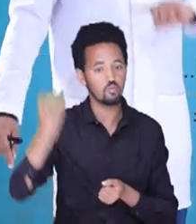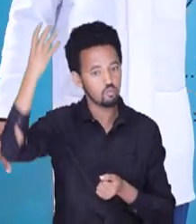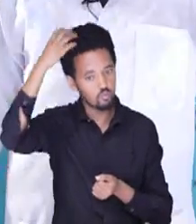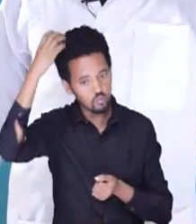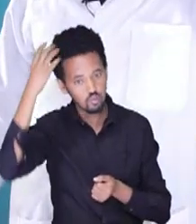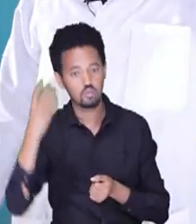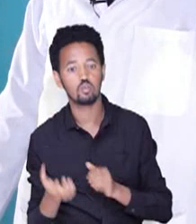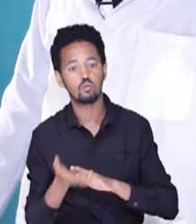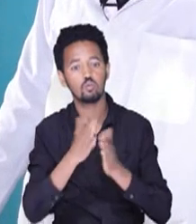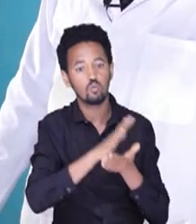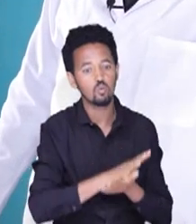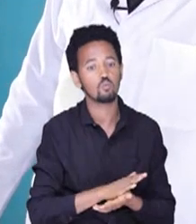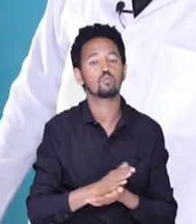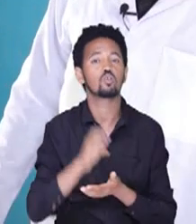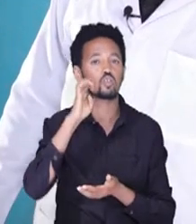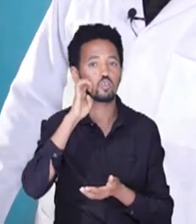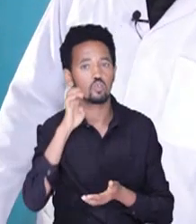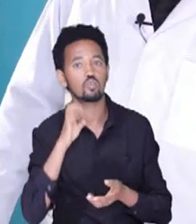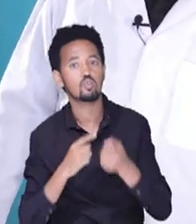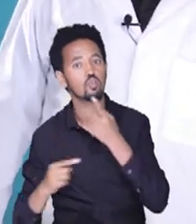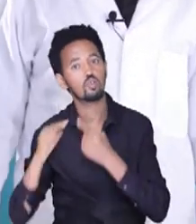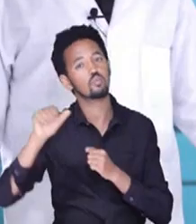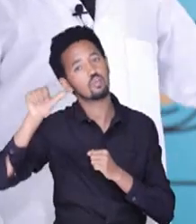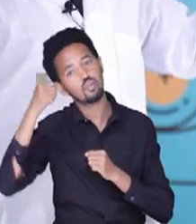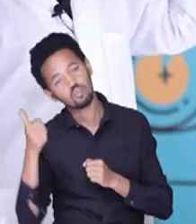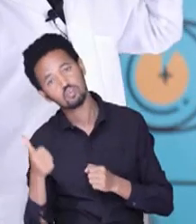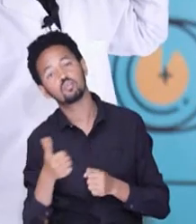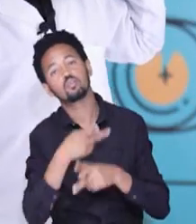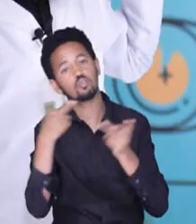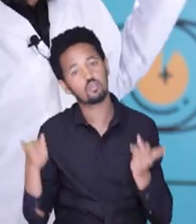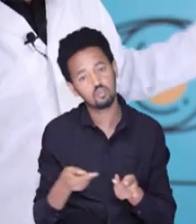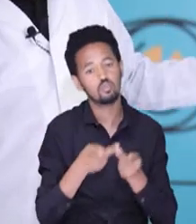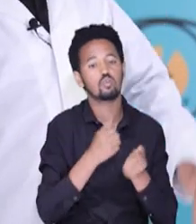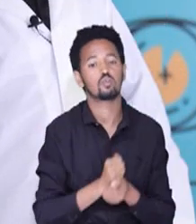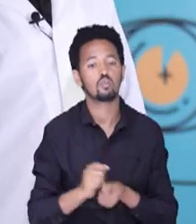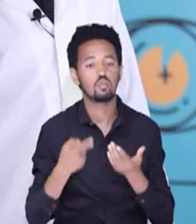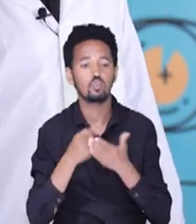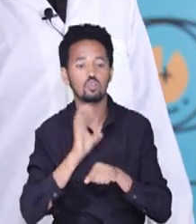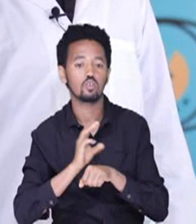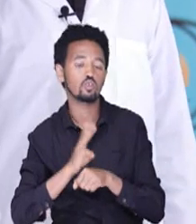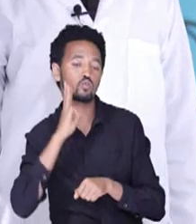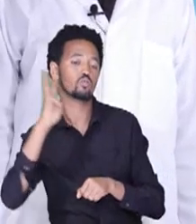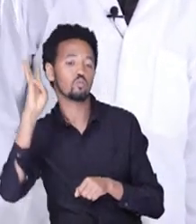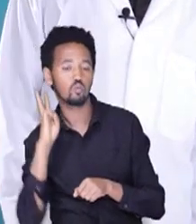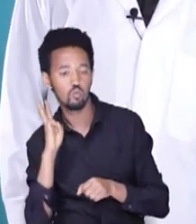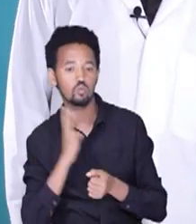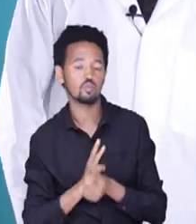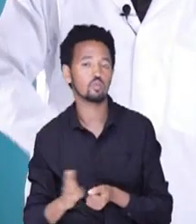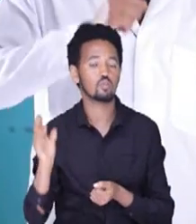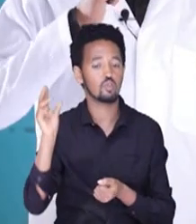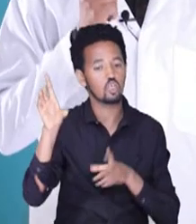dynasty. She was from Tudor dynasty. Then the Scottish church was